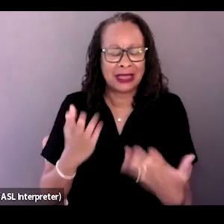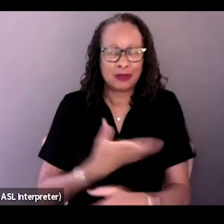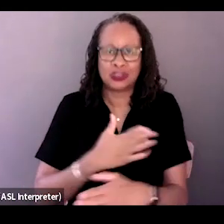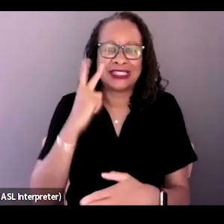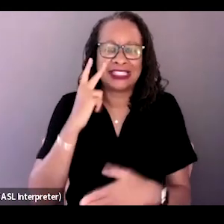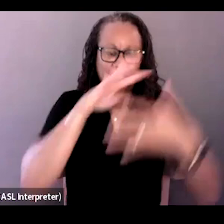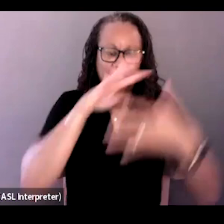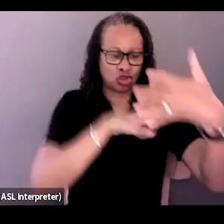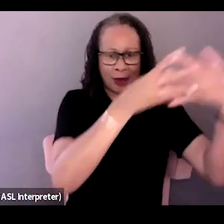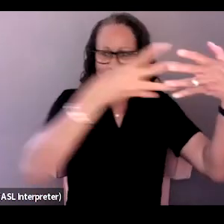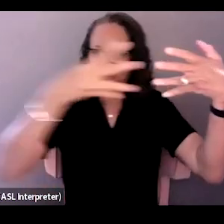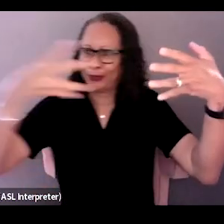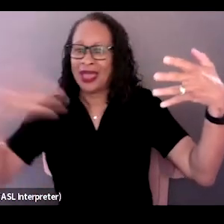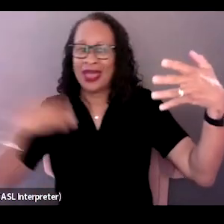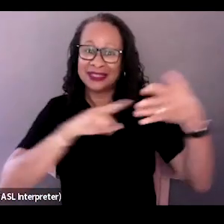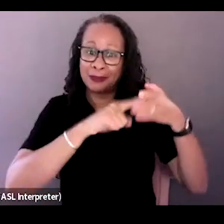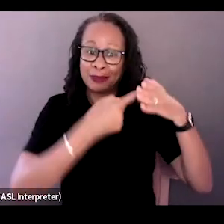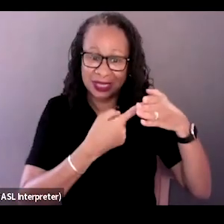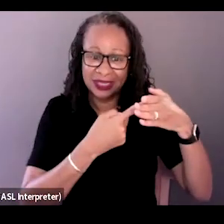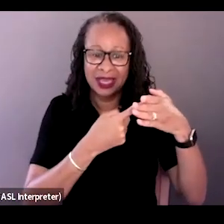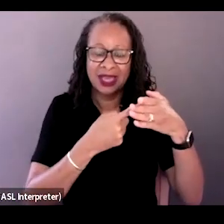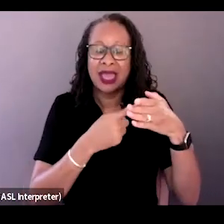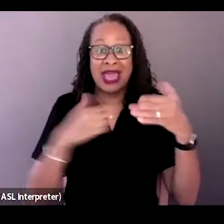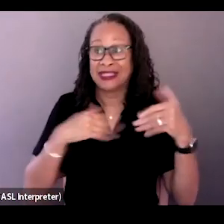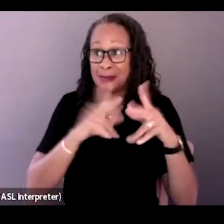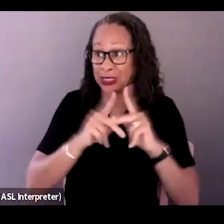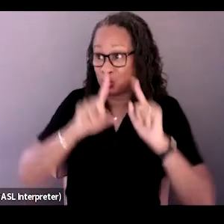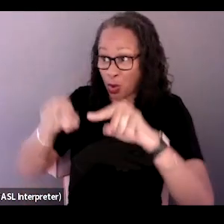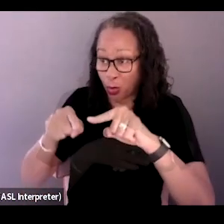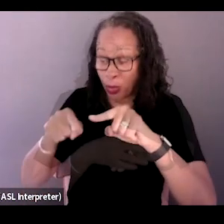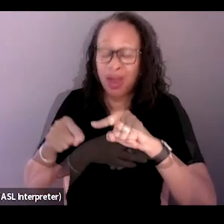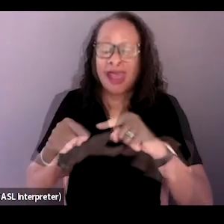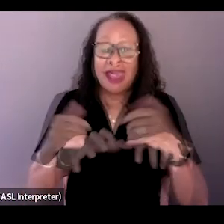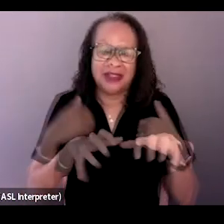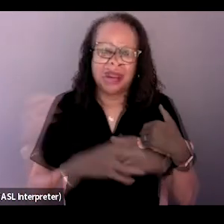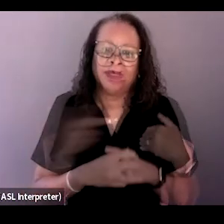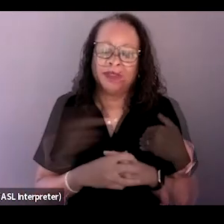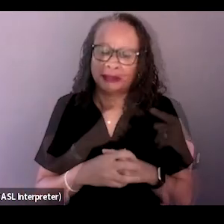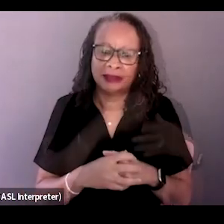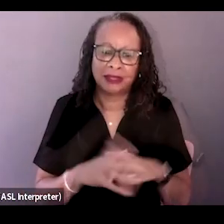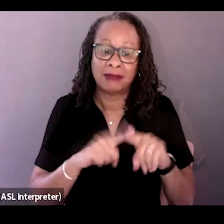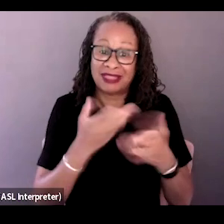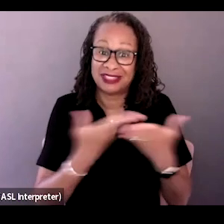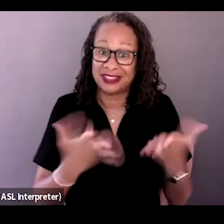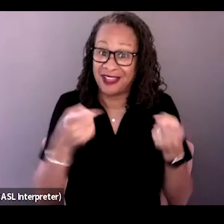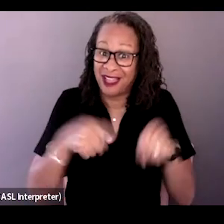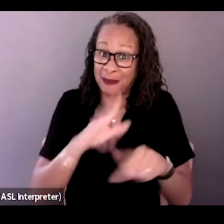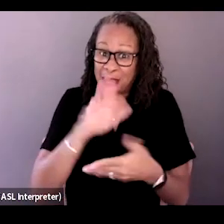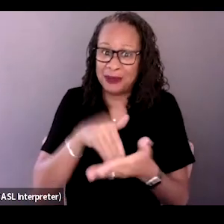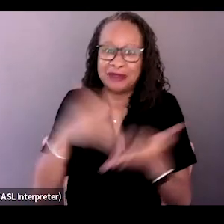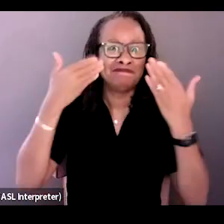chart that has a beginning, and it has a place that it's going, and that it's going to come back to. But the stuff that happens in the middle, you just don't